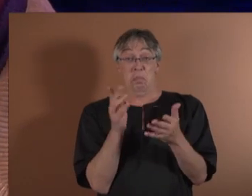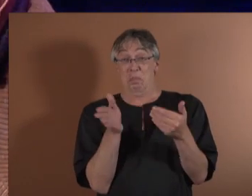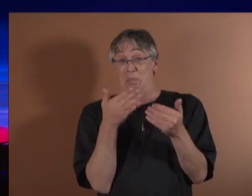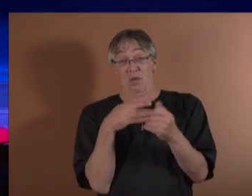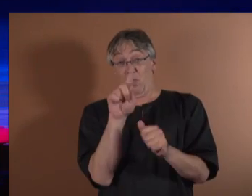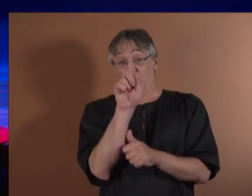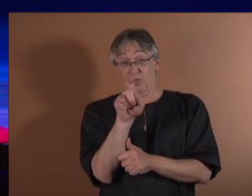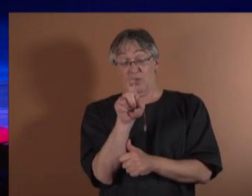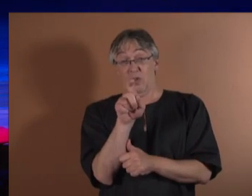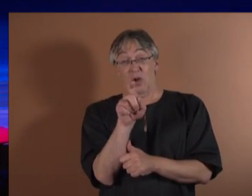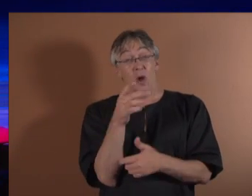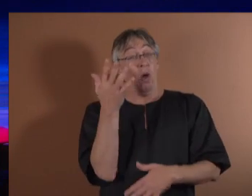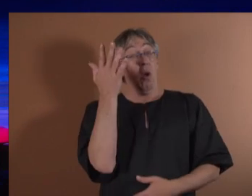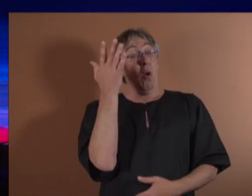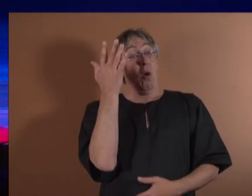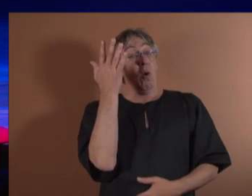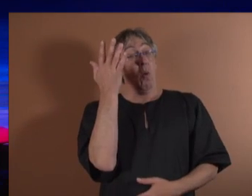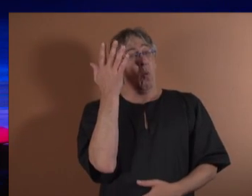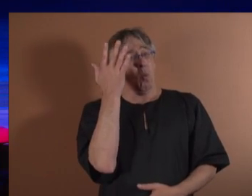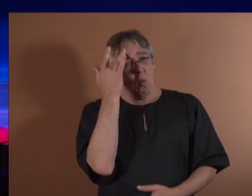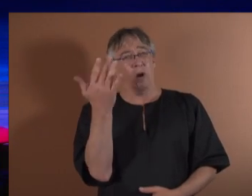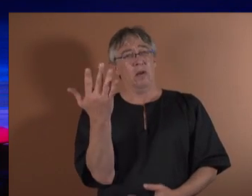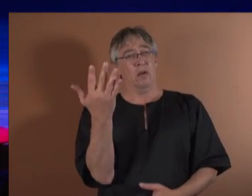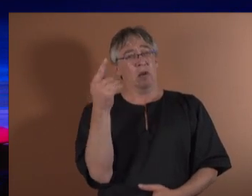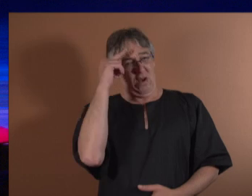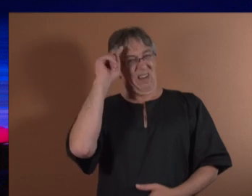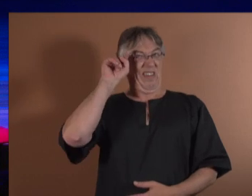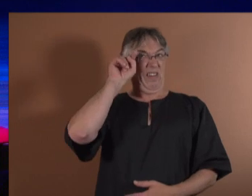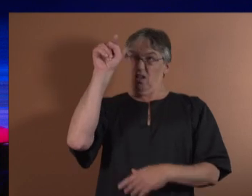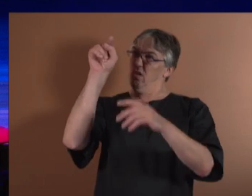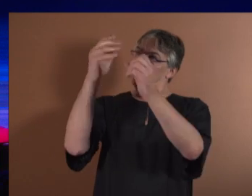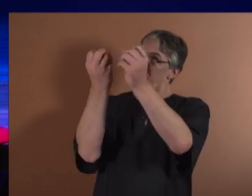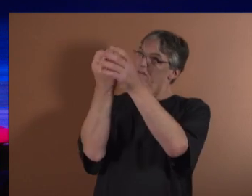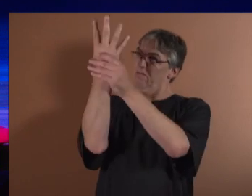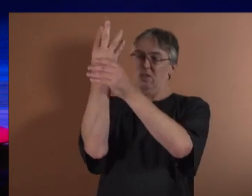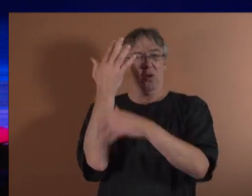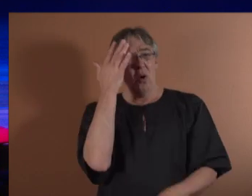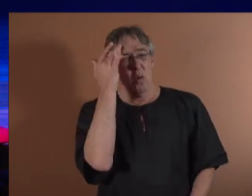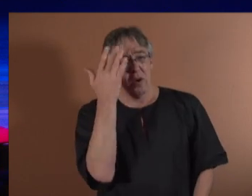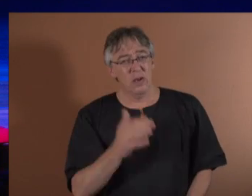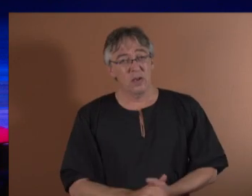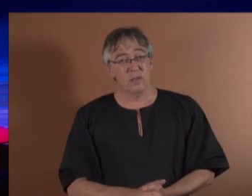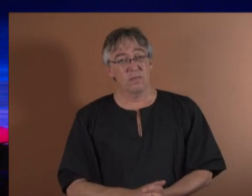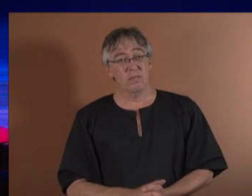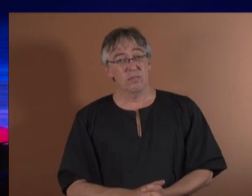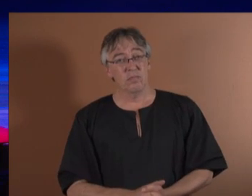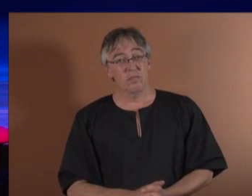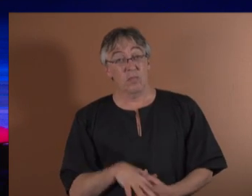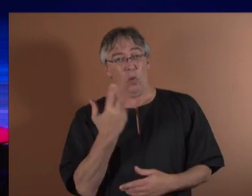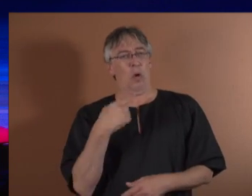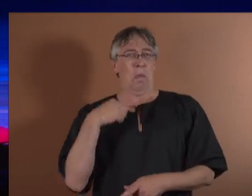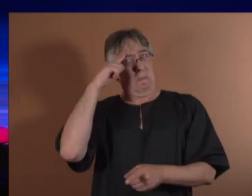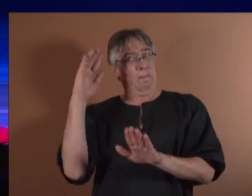or a sentence. What is the main reason this thing exists? Or what is the primary purpose for this